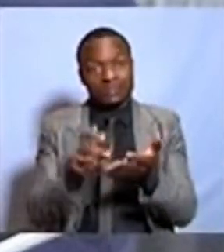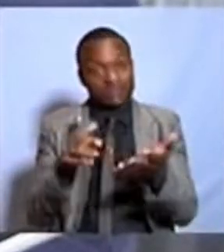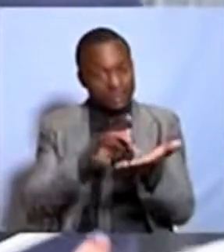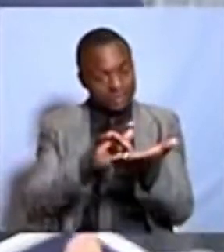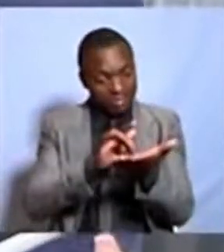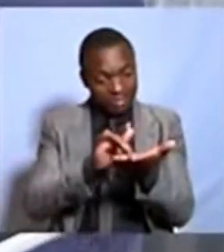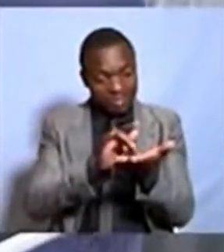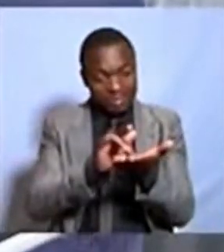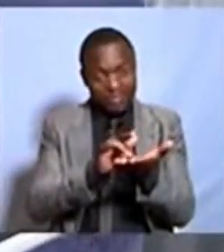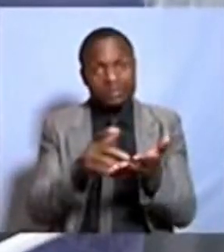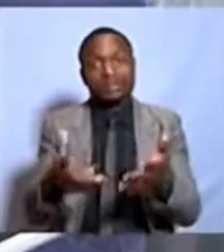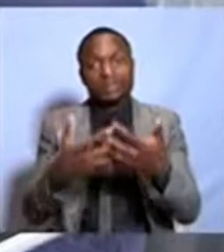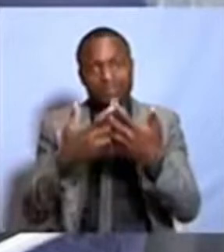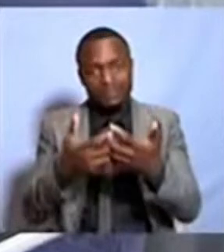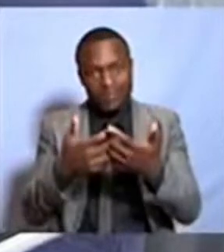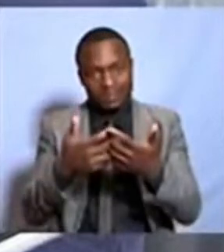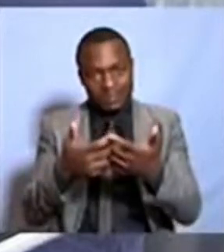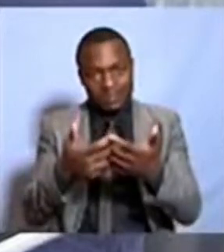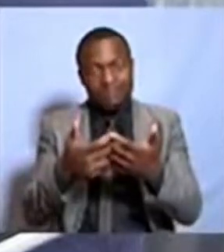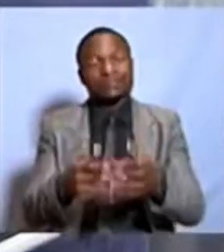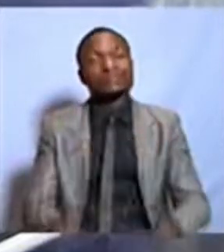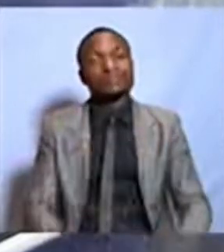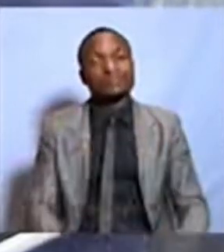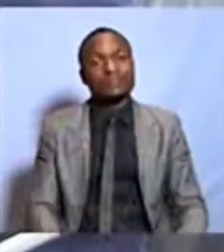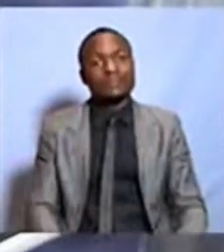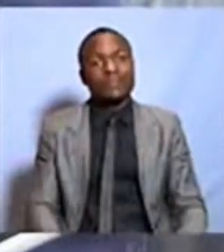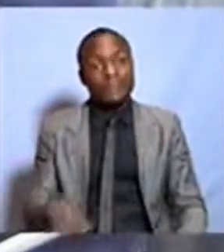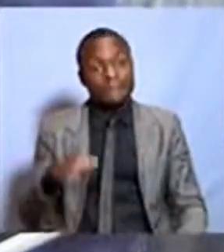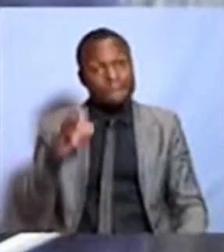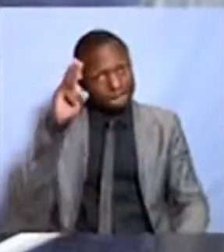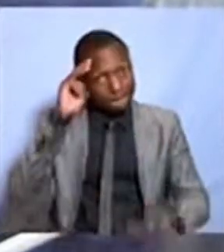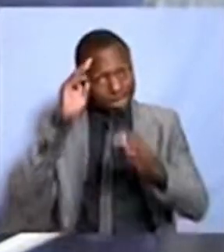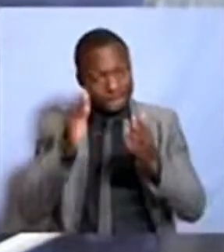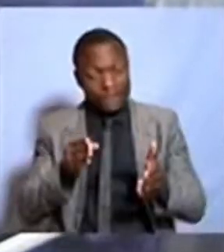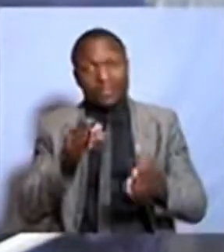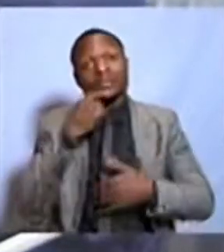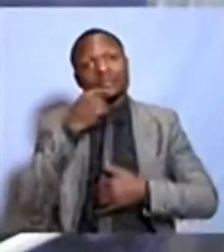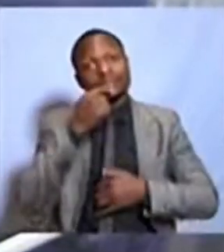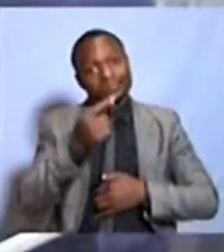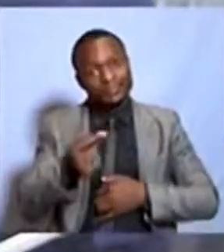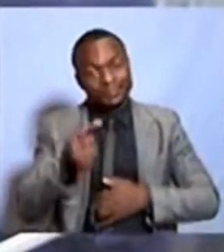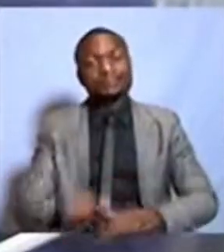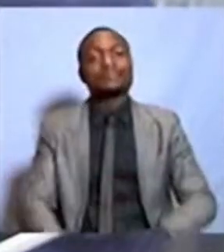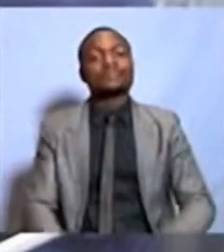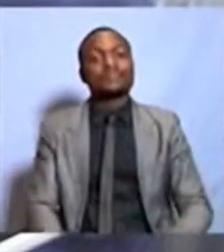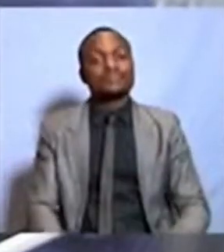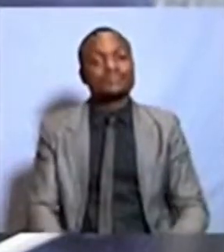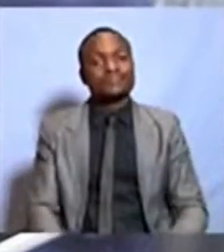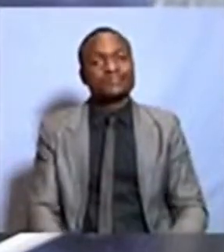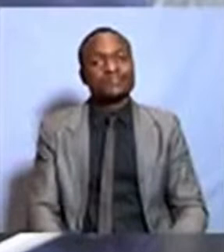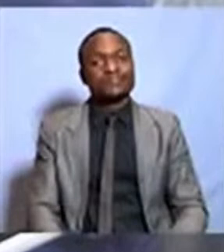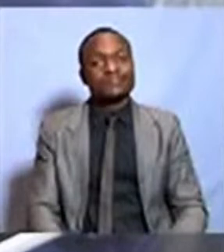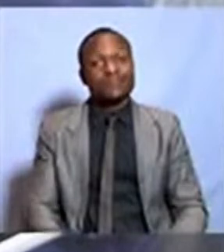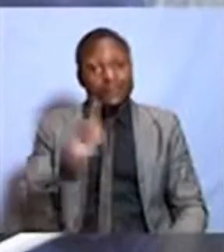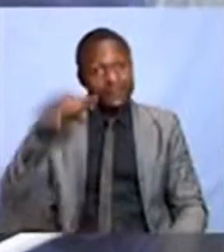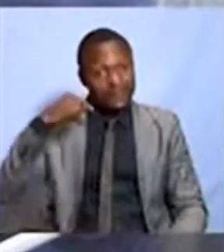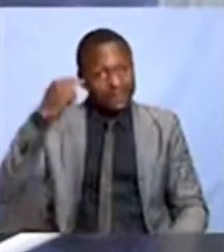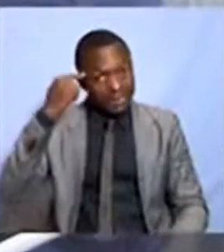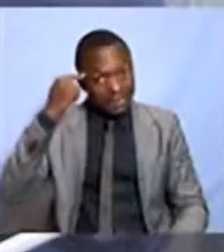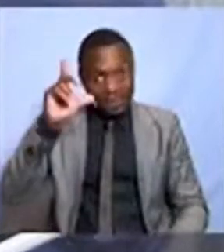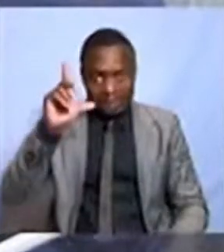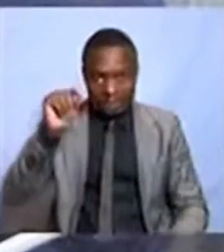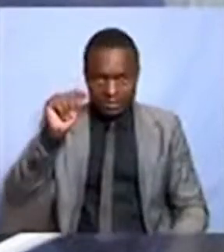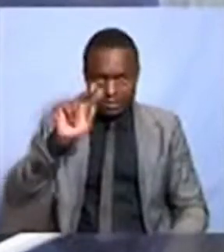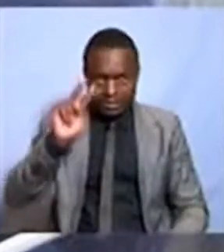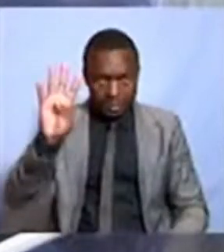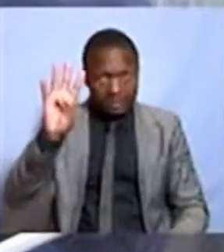medicines and medical supplies. Further, the minister in his speech highlighted that government in